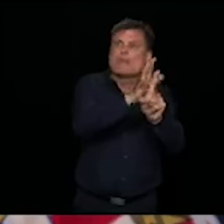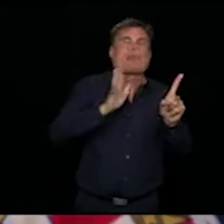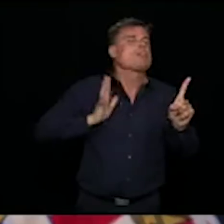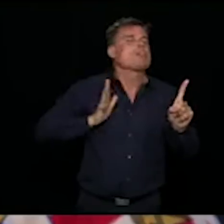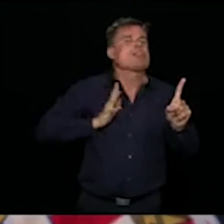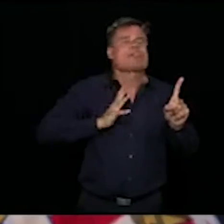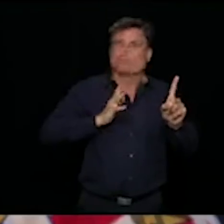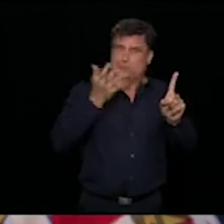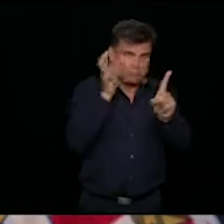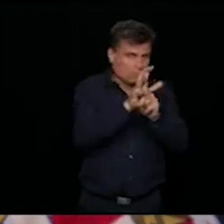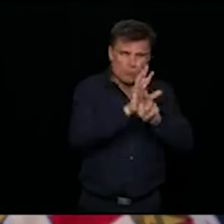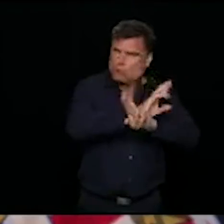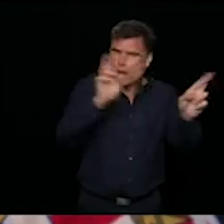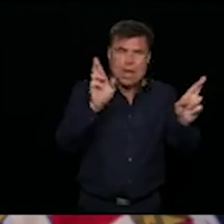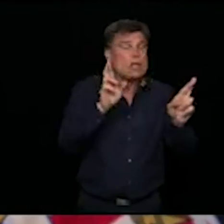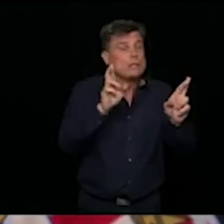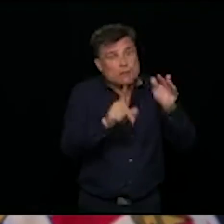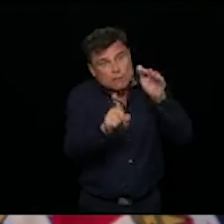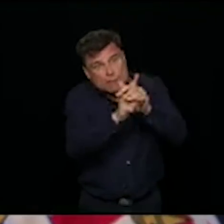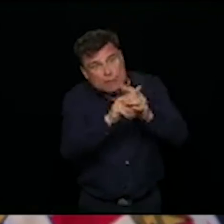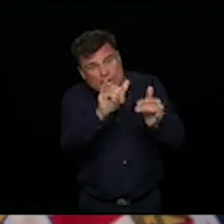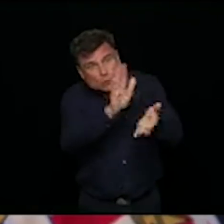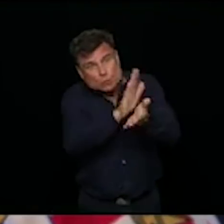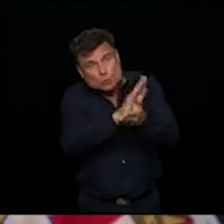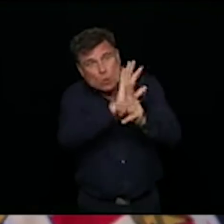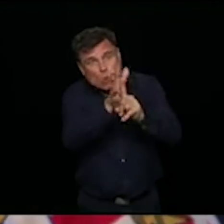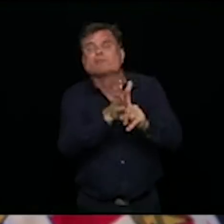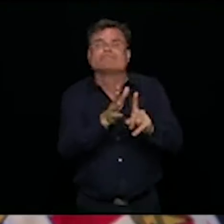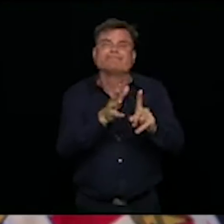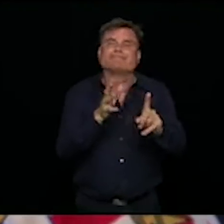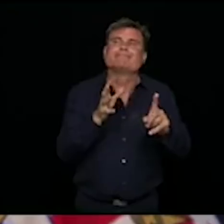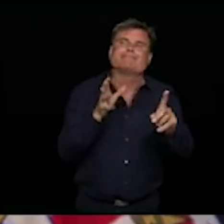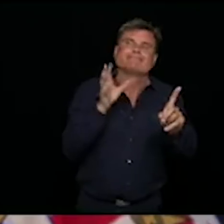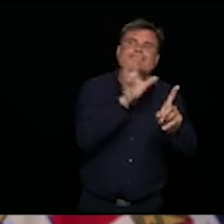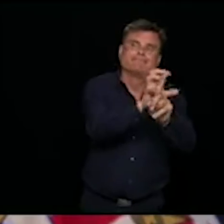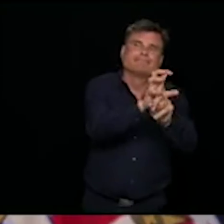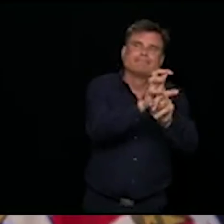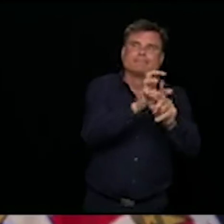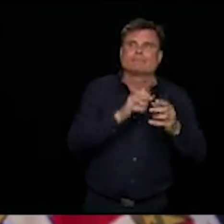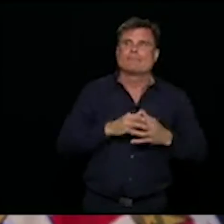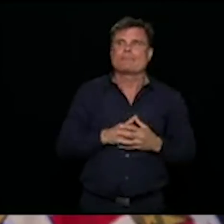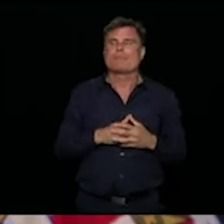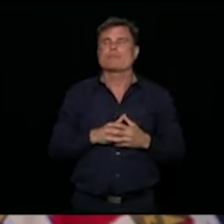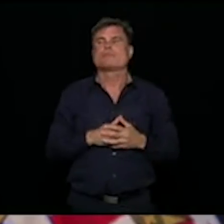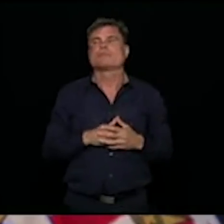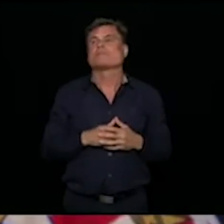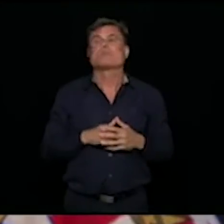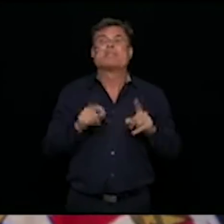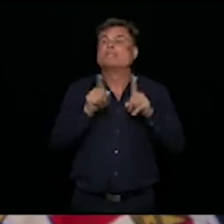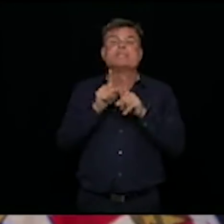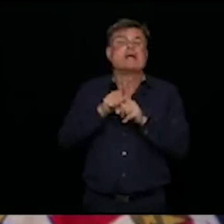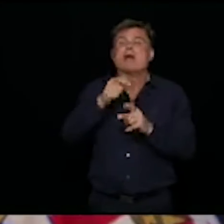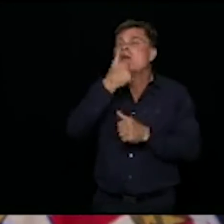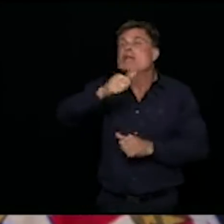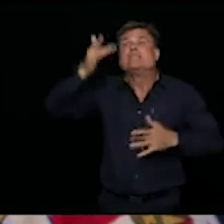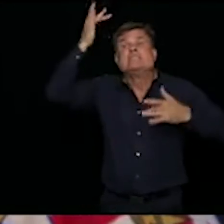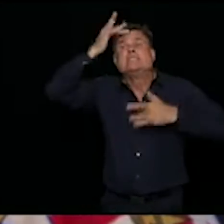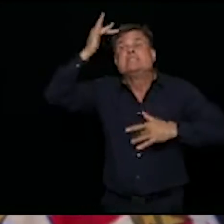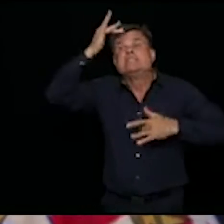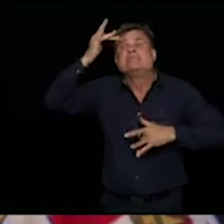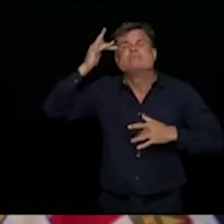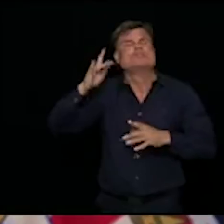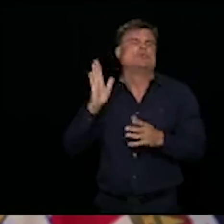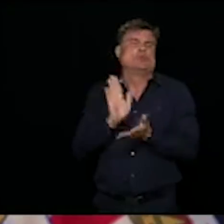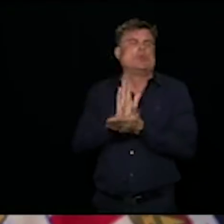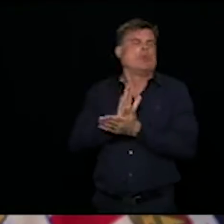support the school community to manage any case that does arise and make sure that we can control the spread, as we do with many